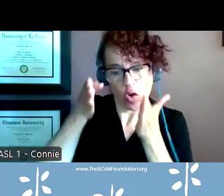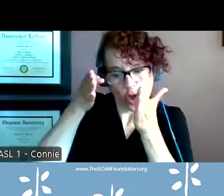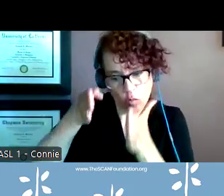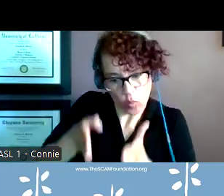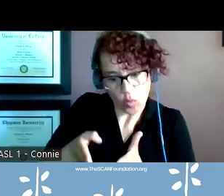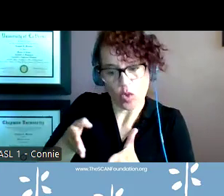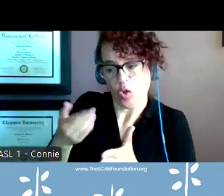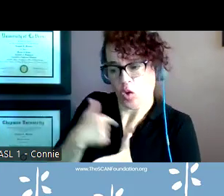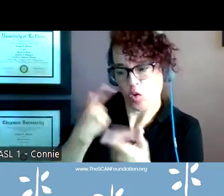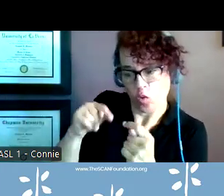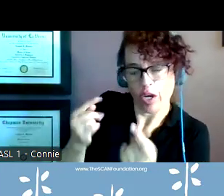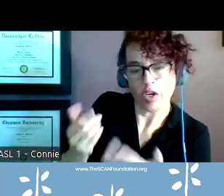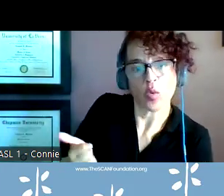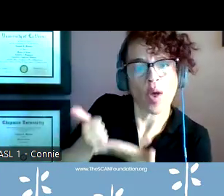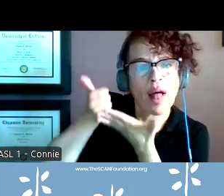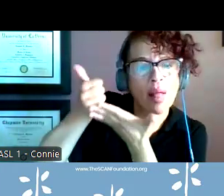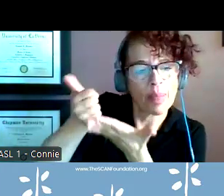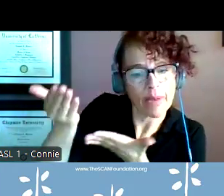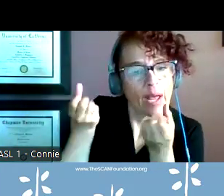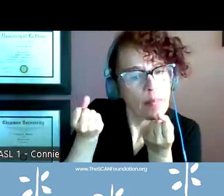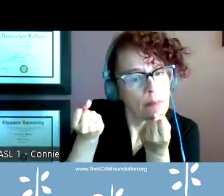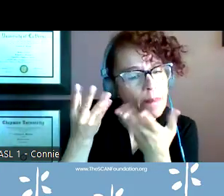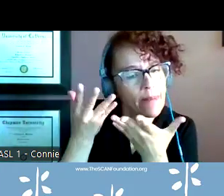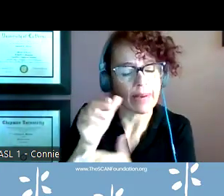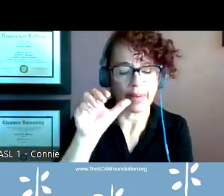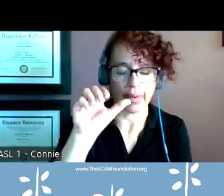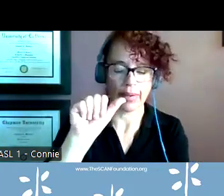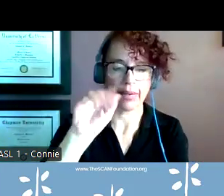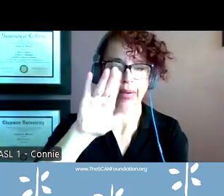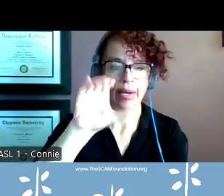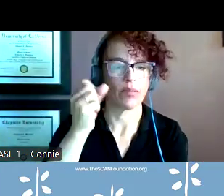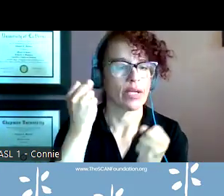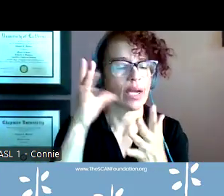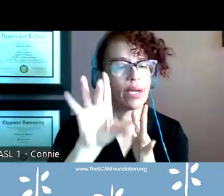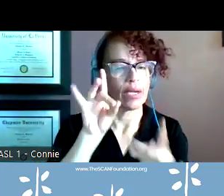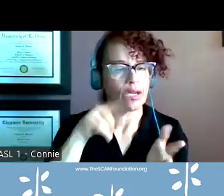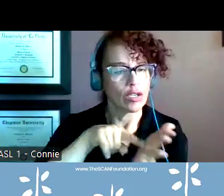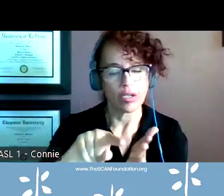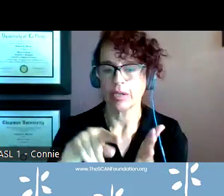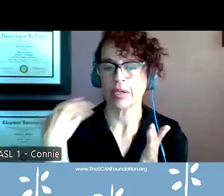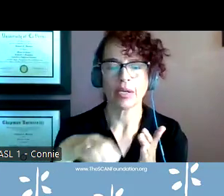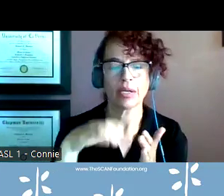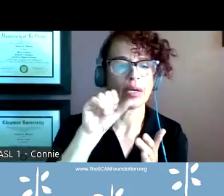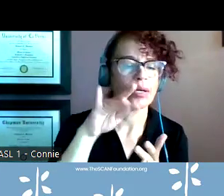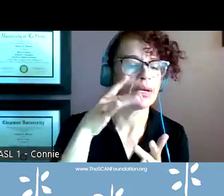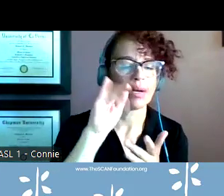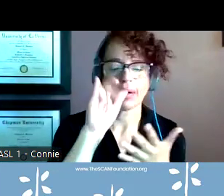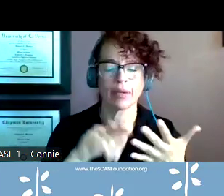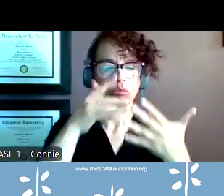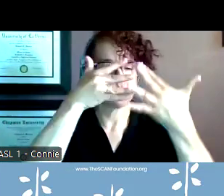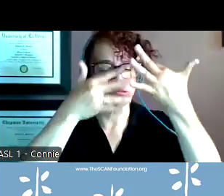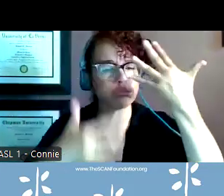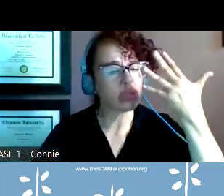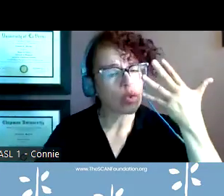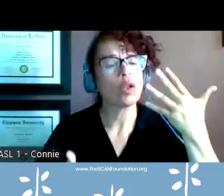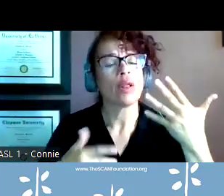that we're trying to serve. There are many HCBS options. There's PACE, there's MSSP, there's CalAIM, etc.